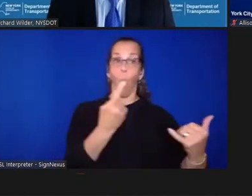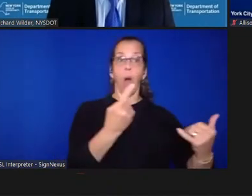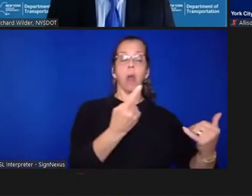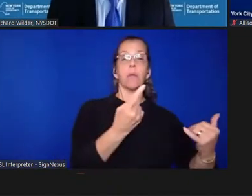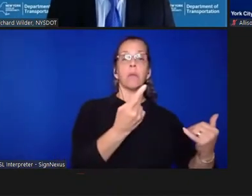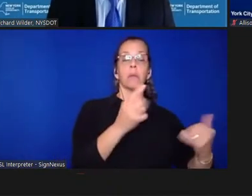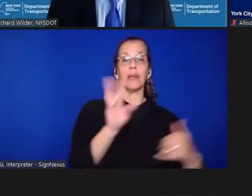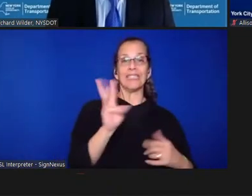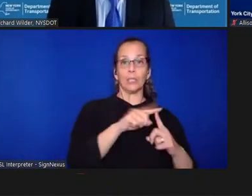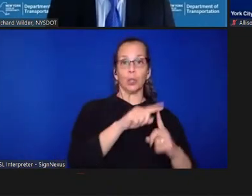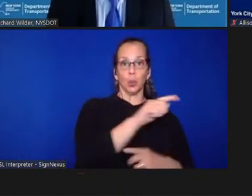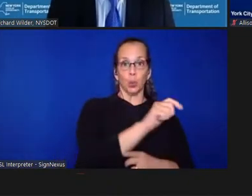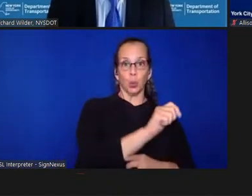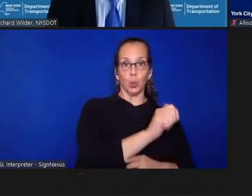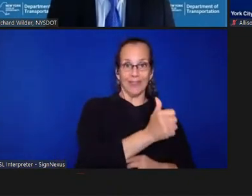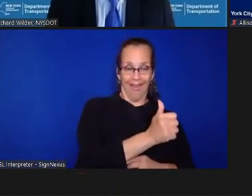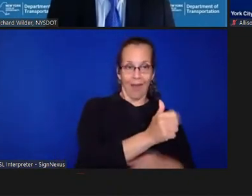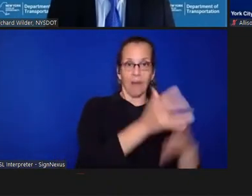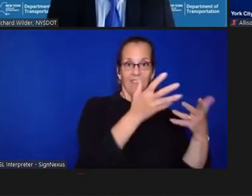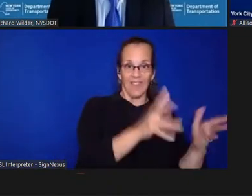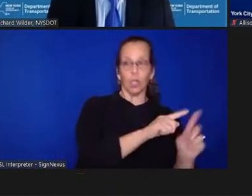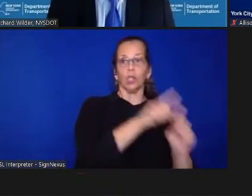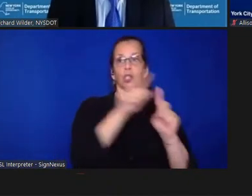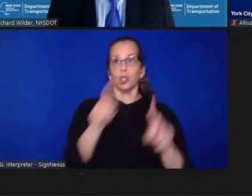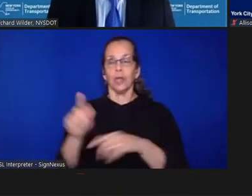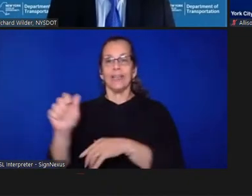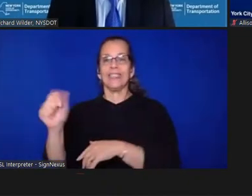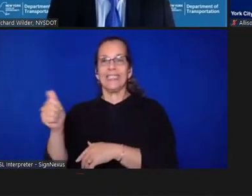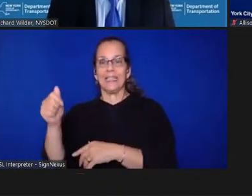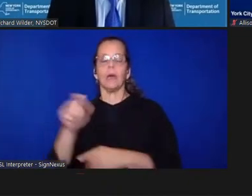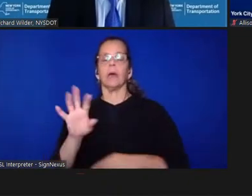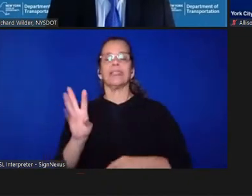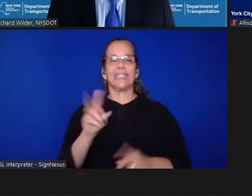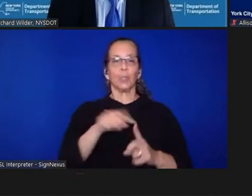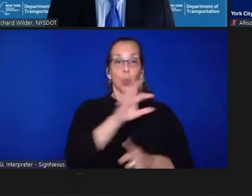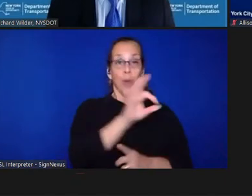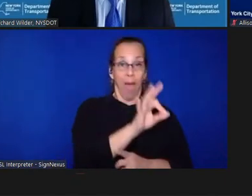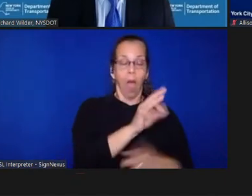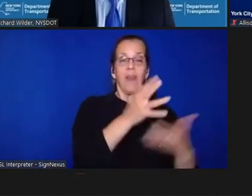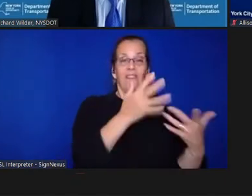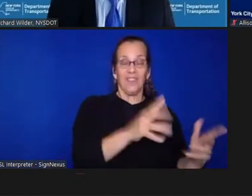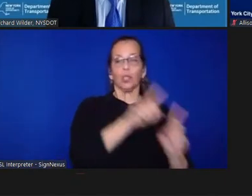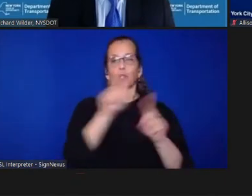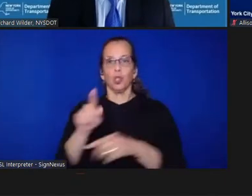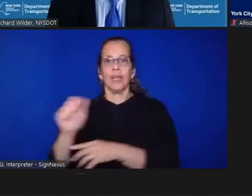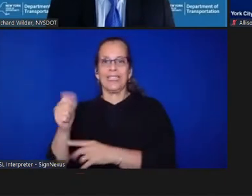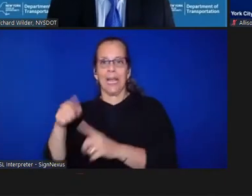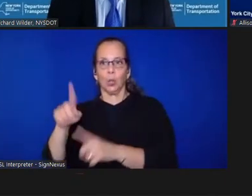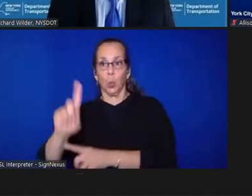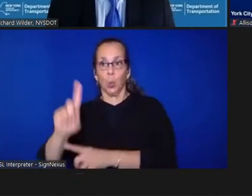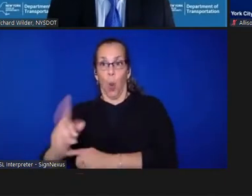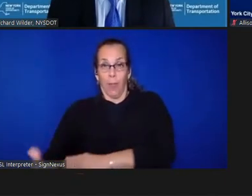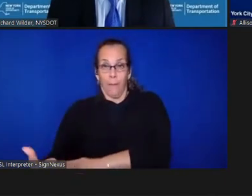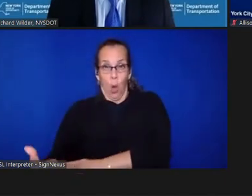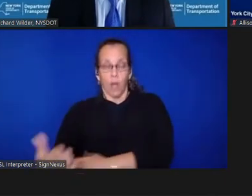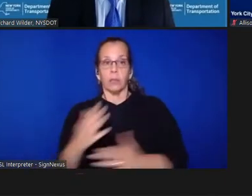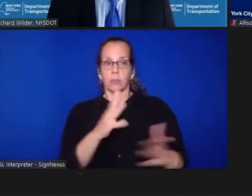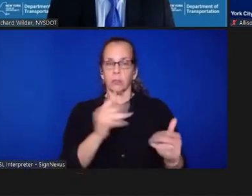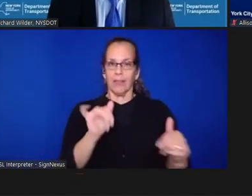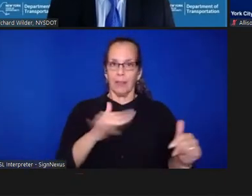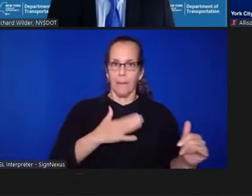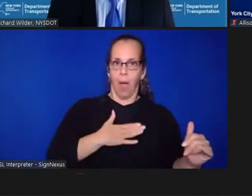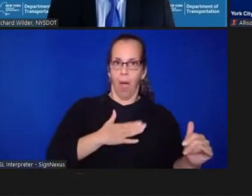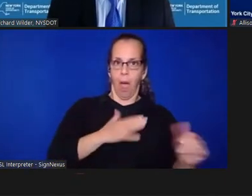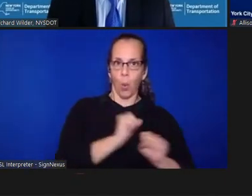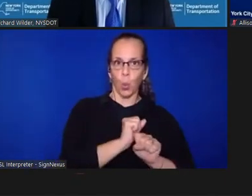from ten to one so um you know I just want that the panel to consider the fact that a lot of what